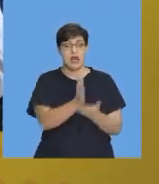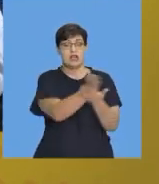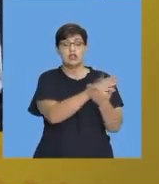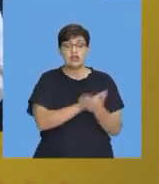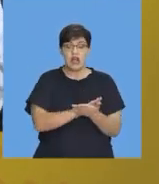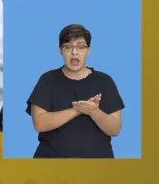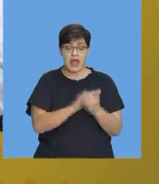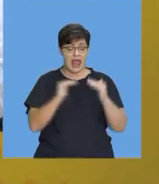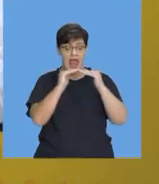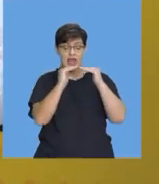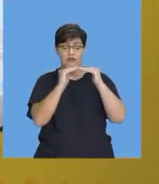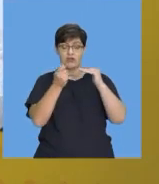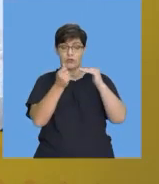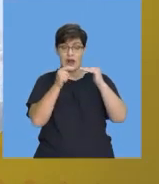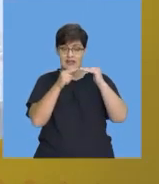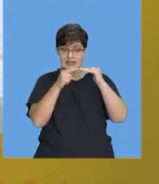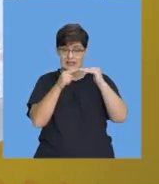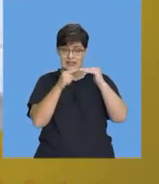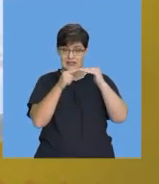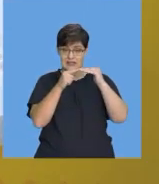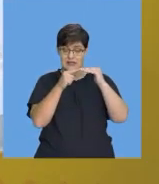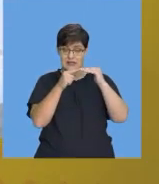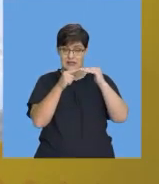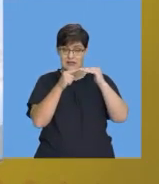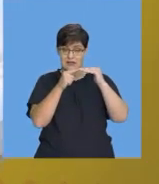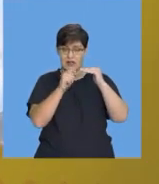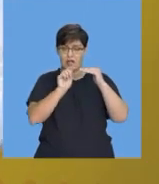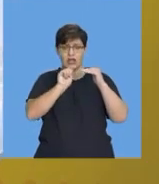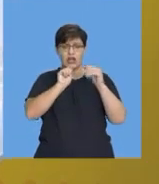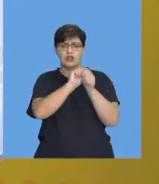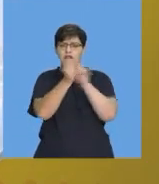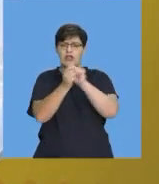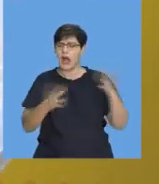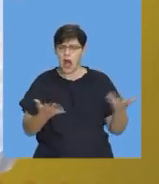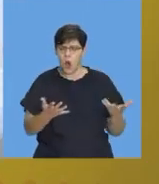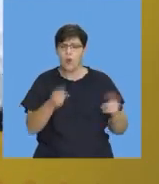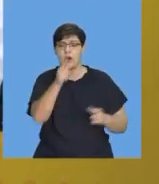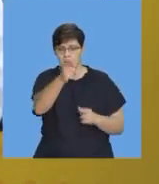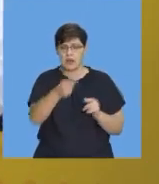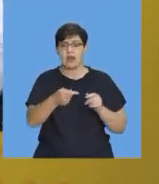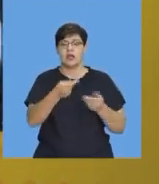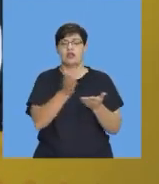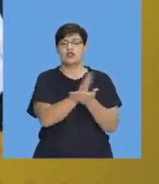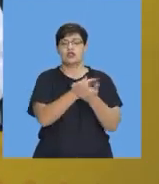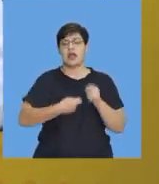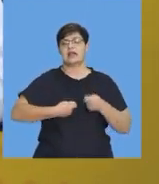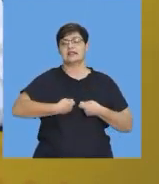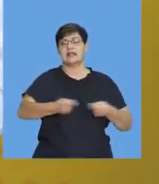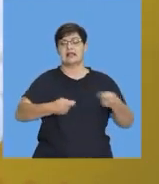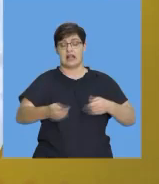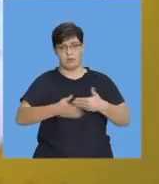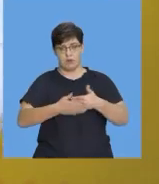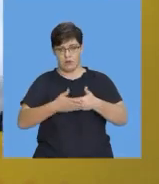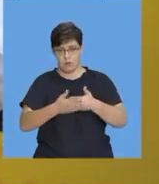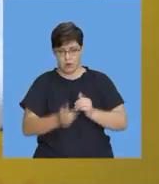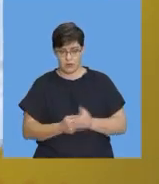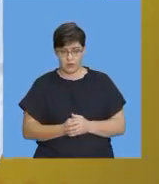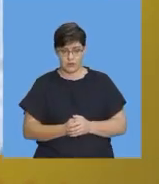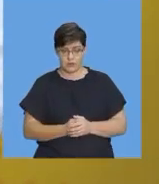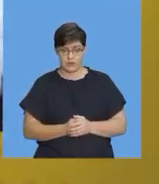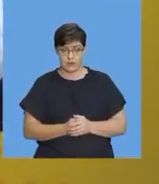shares will only change if you sell more shares. If there's no further sales of shares,